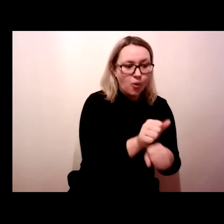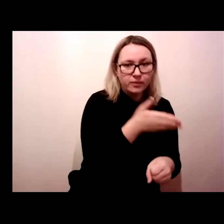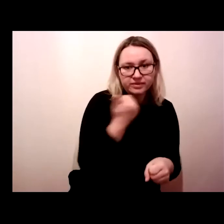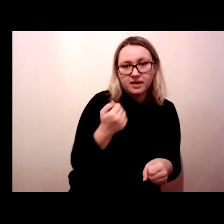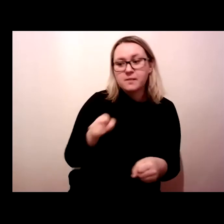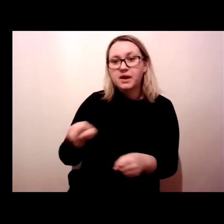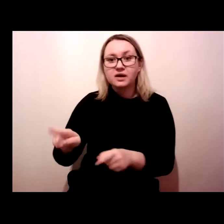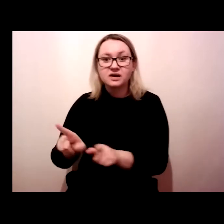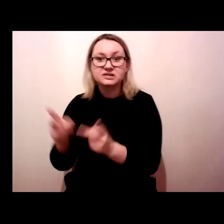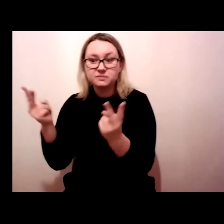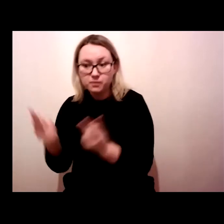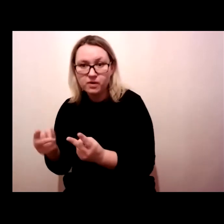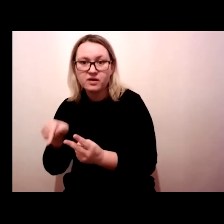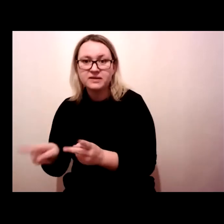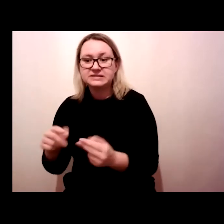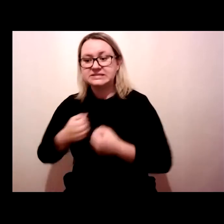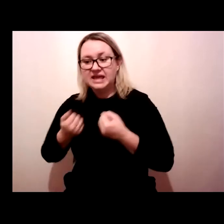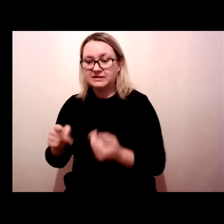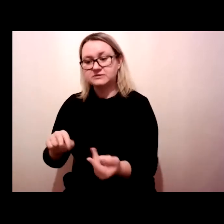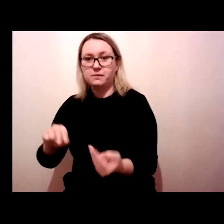schools tried to